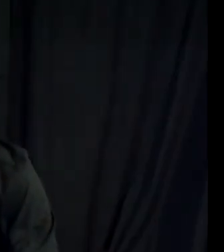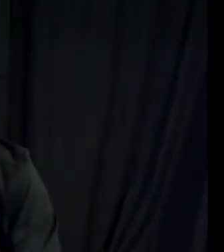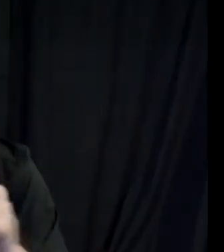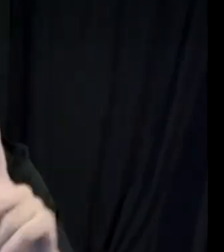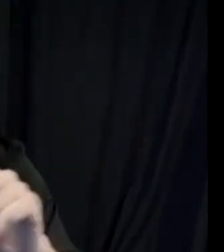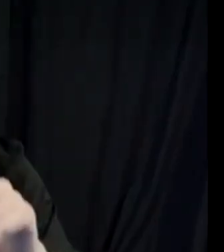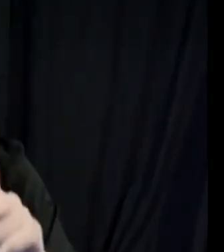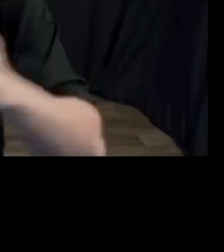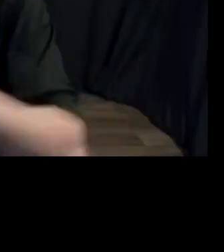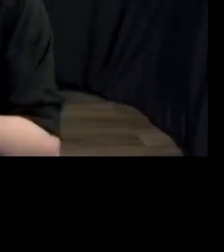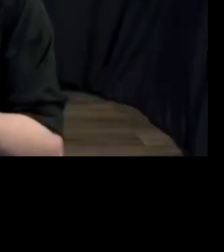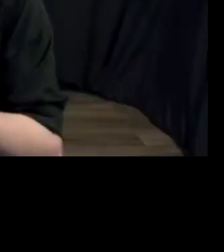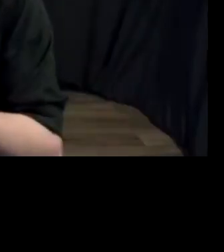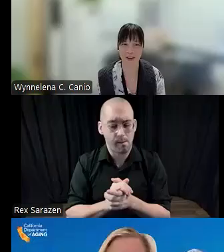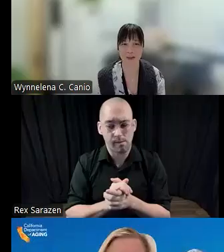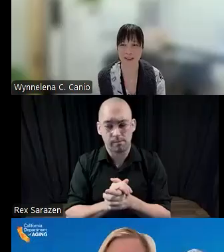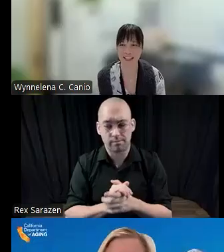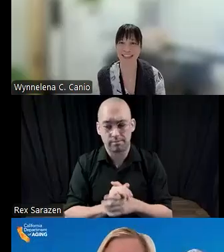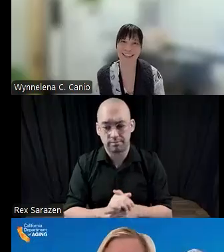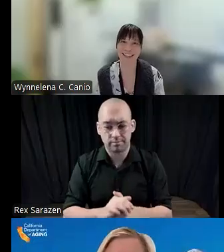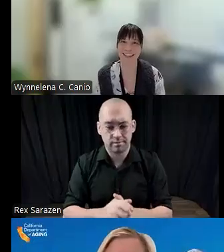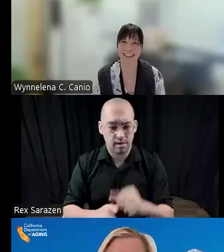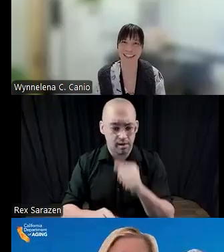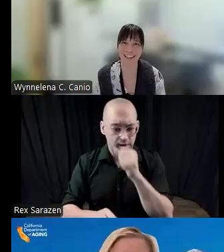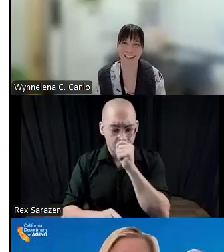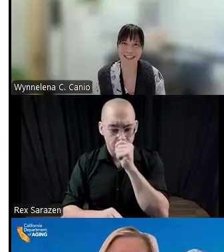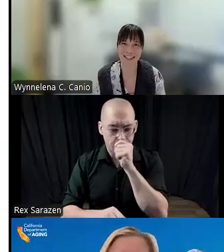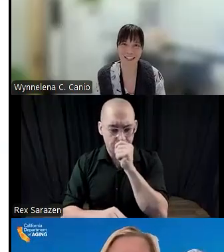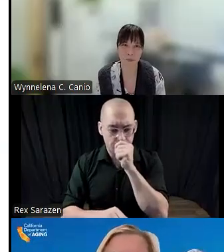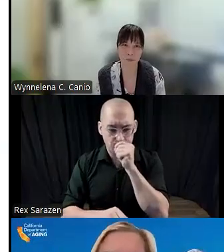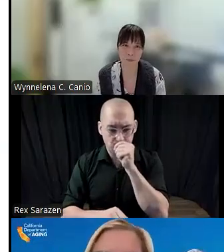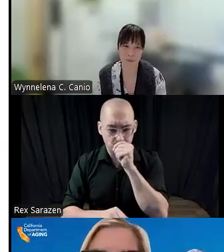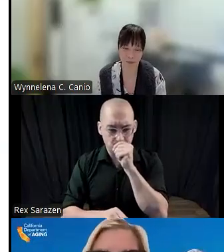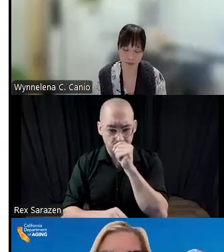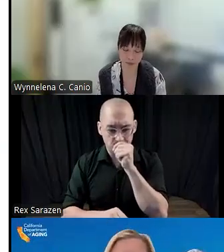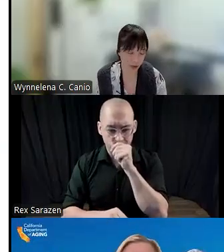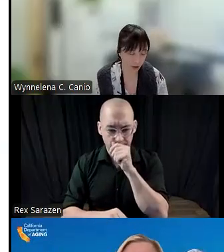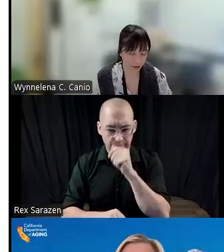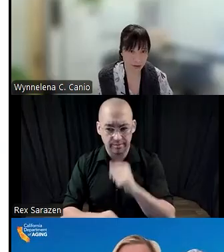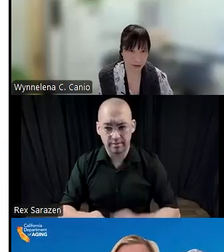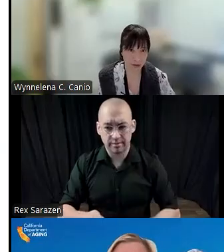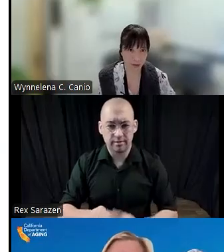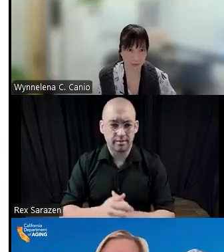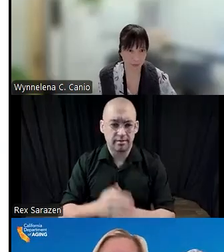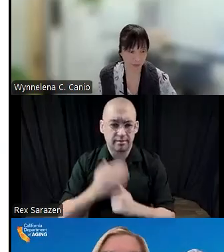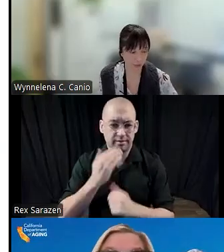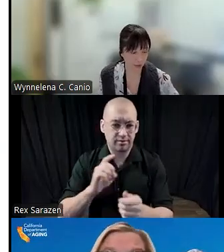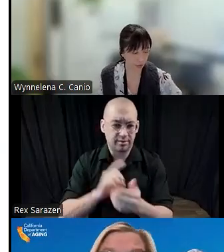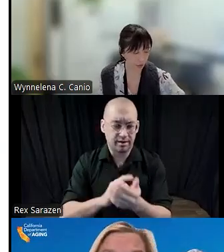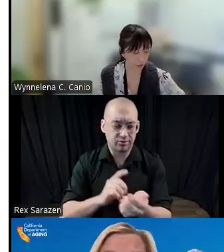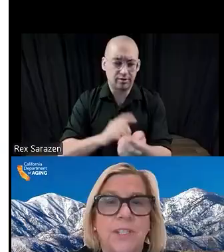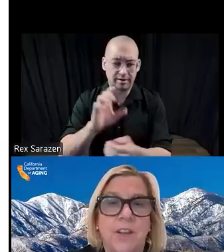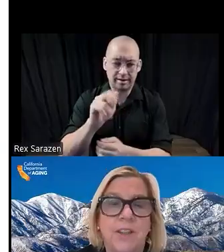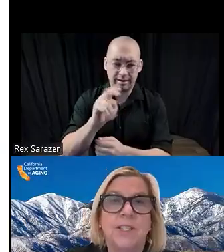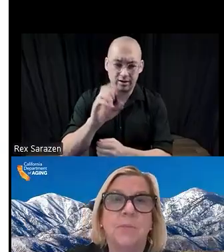I will introduce the other speakers afterwards. So thank you, Susan. Thank you, Dr. Canio. Thank you so much. And thank you